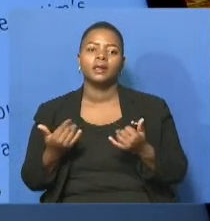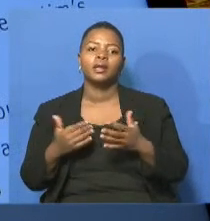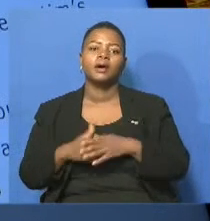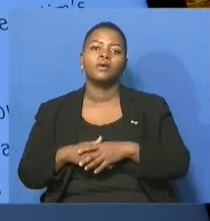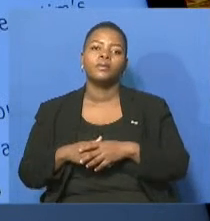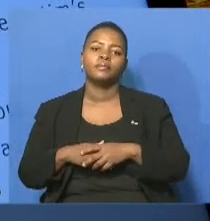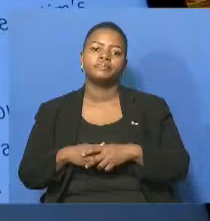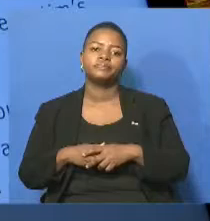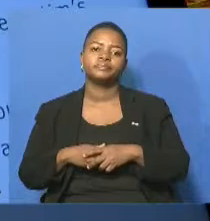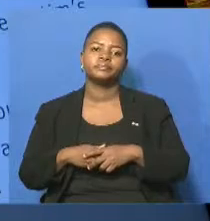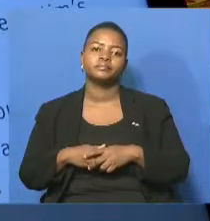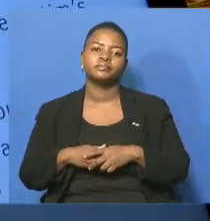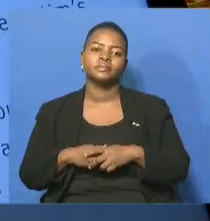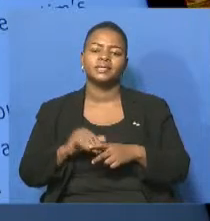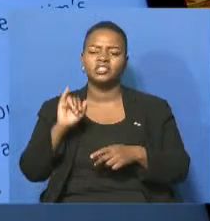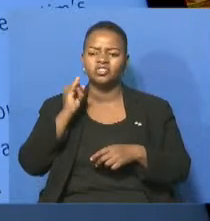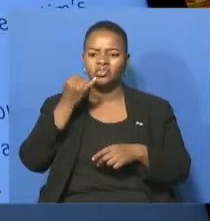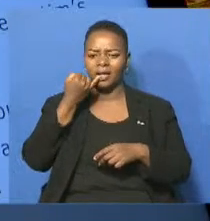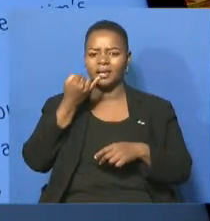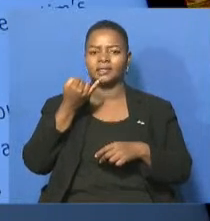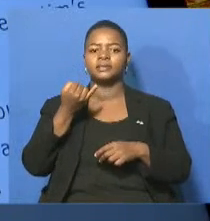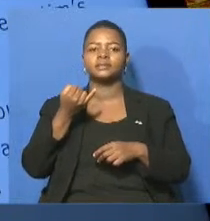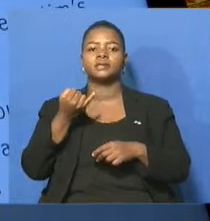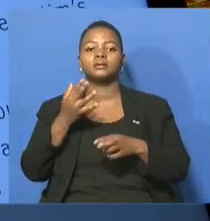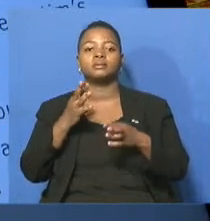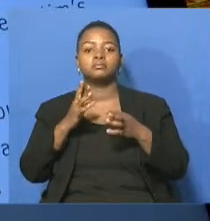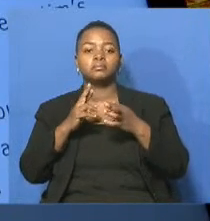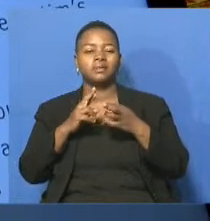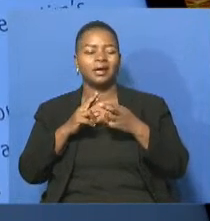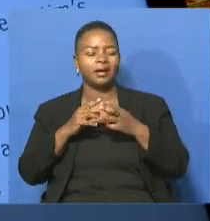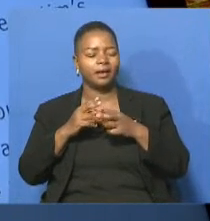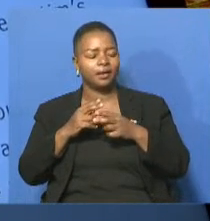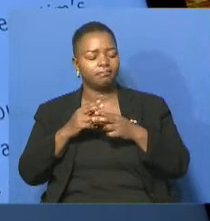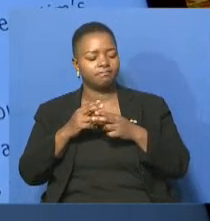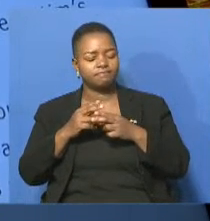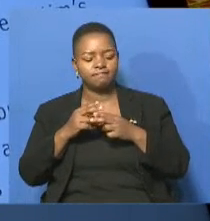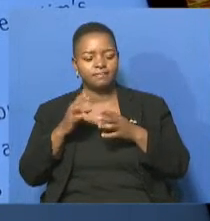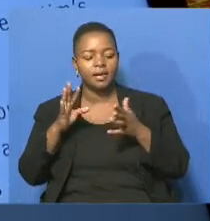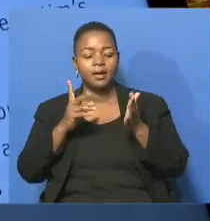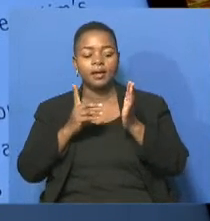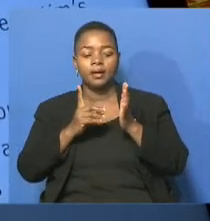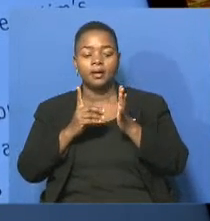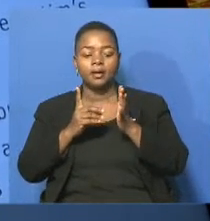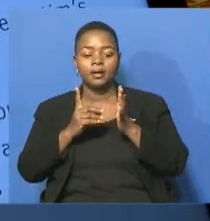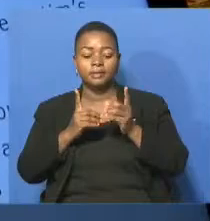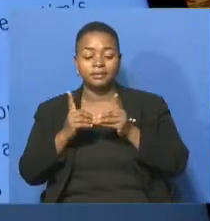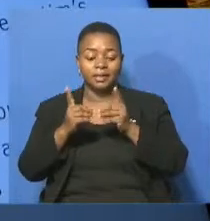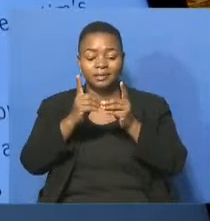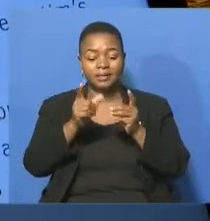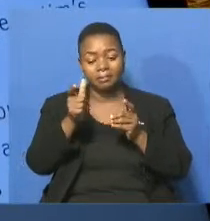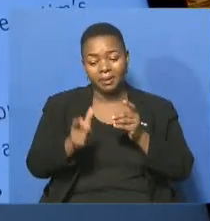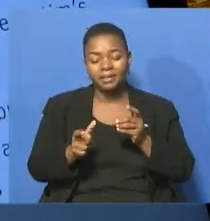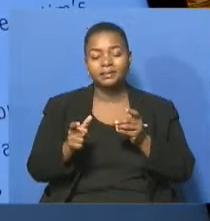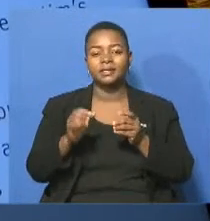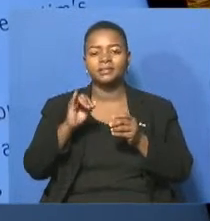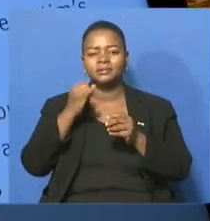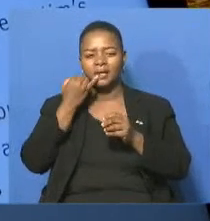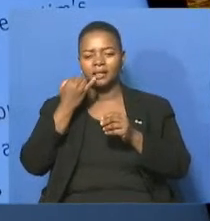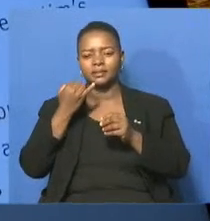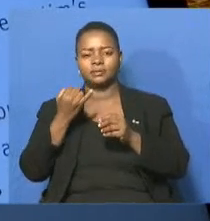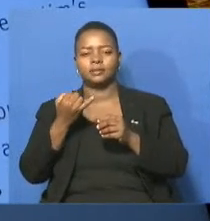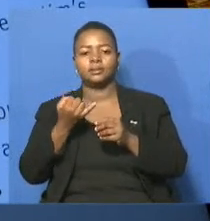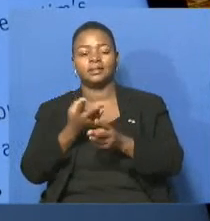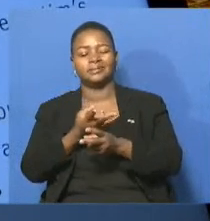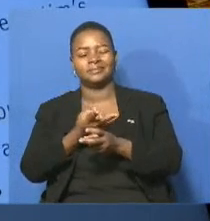which are marred by jealousy are very risky relationships for the murder of one of